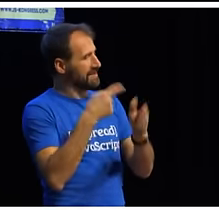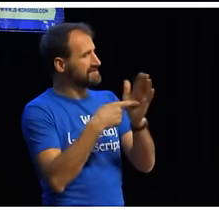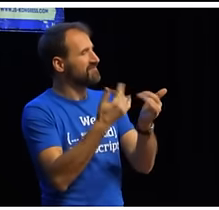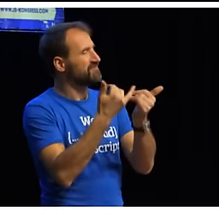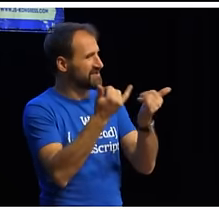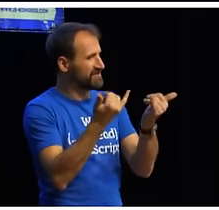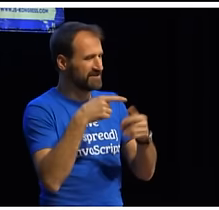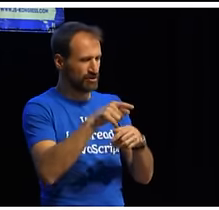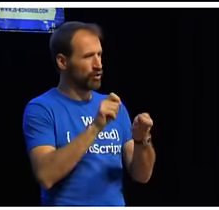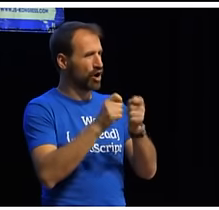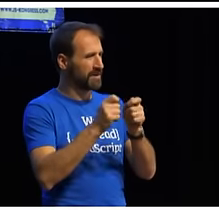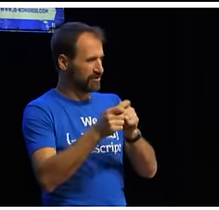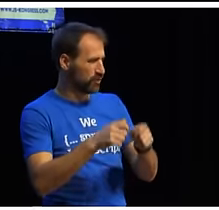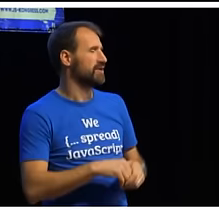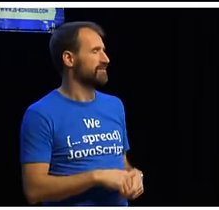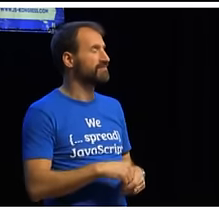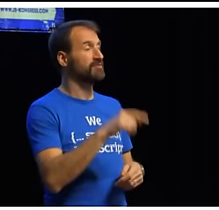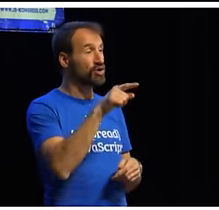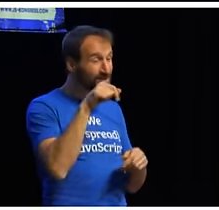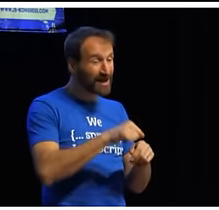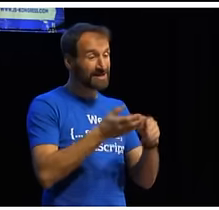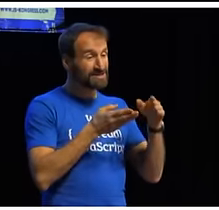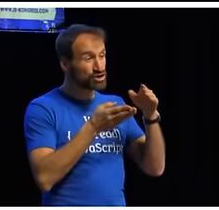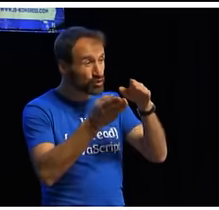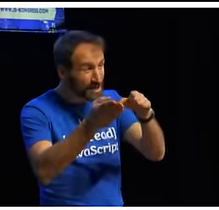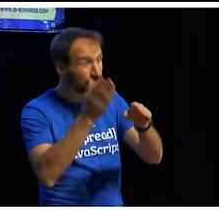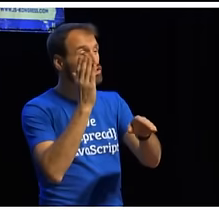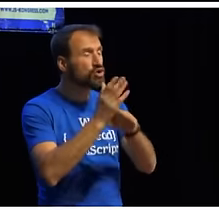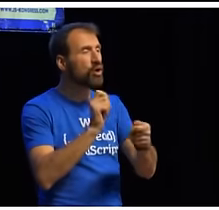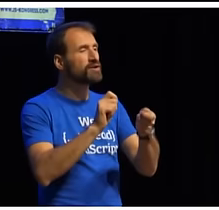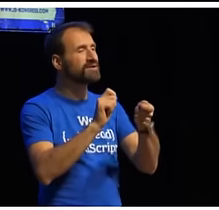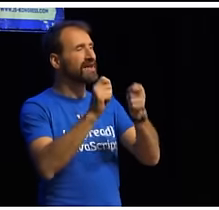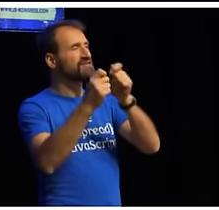stream before it gets passed to the subscribe method.